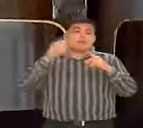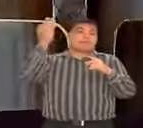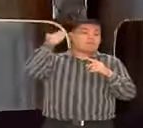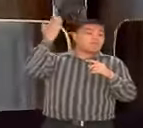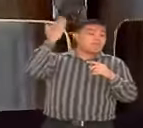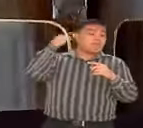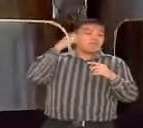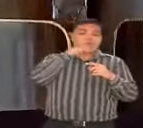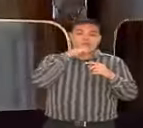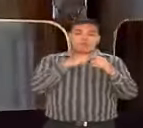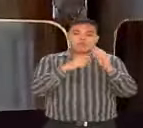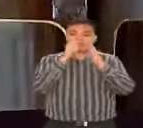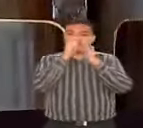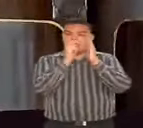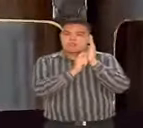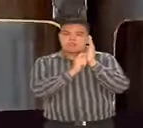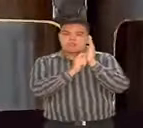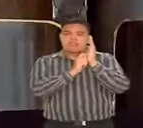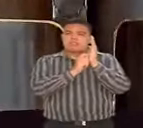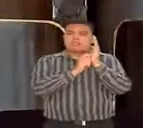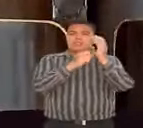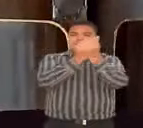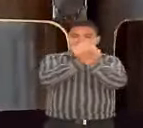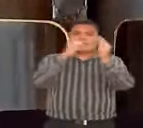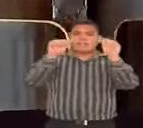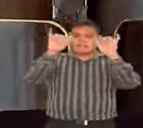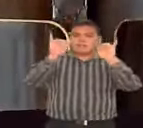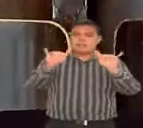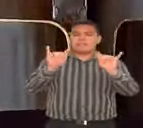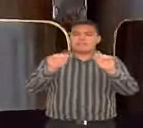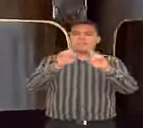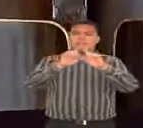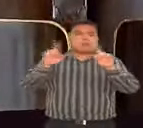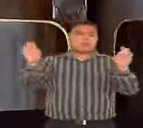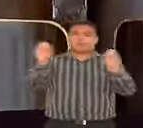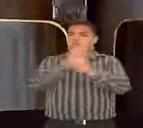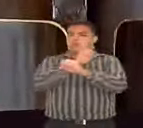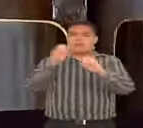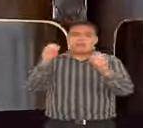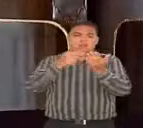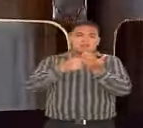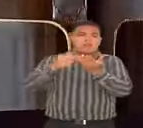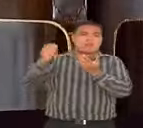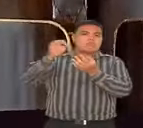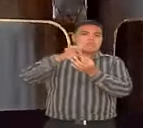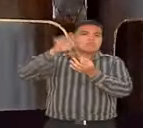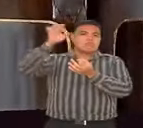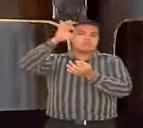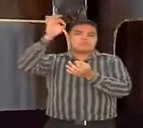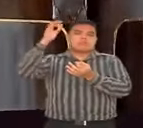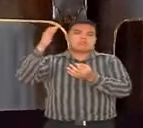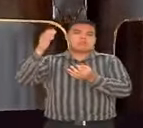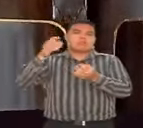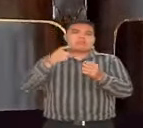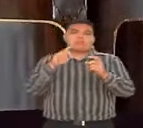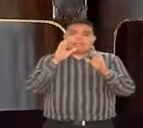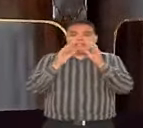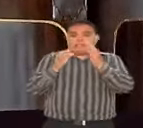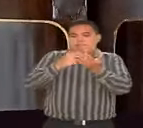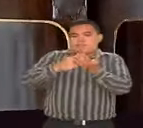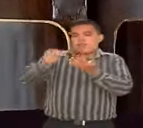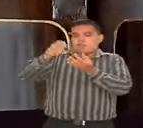sila, pero naay panahon nga wala ang Holy Spirit niya. Pero kung naaga ning Holy Spirit, what a mighty and powerful person